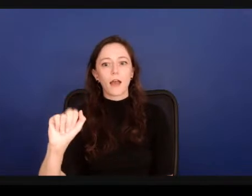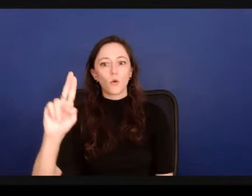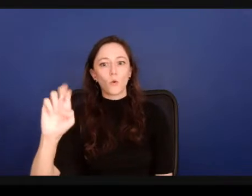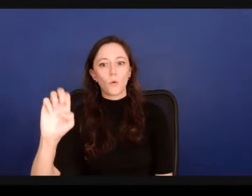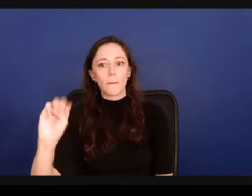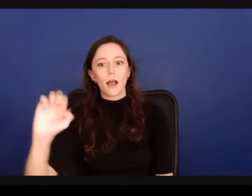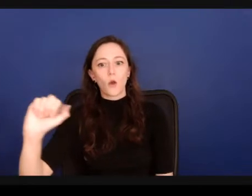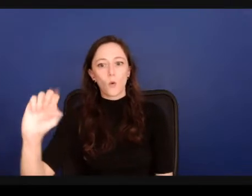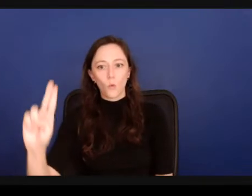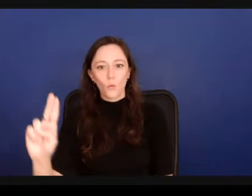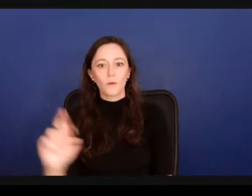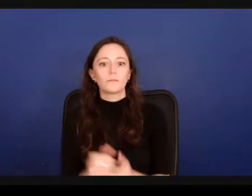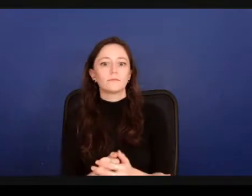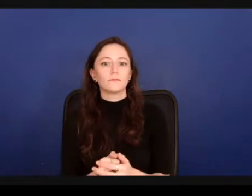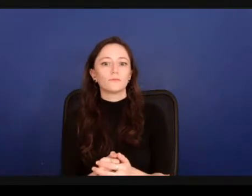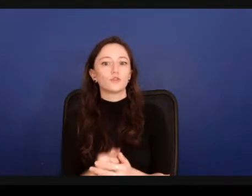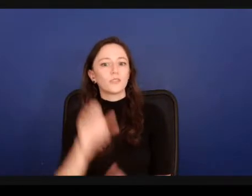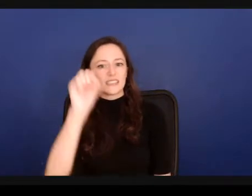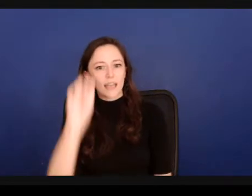toward the Kauai fault zone.